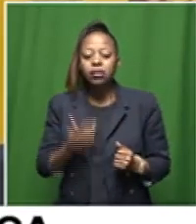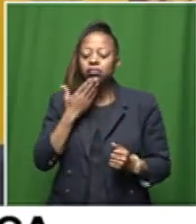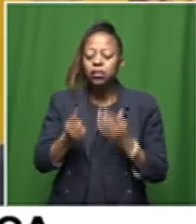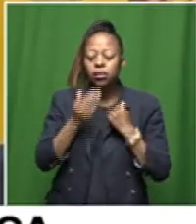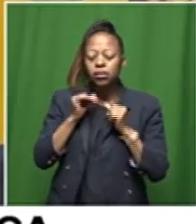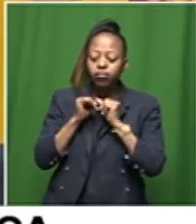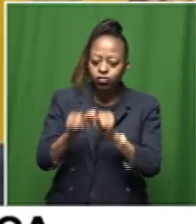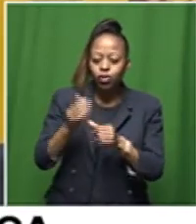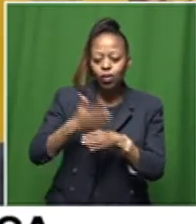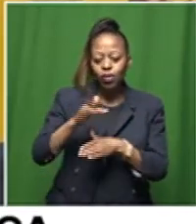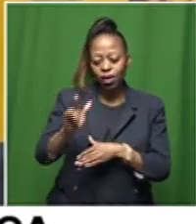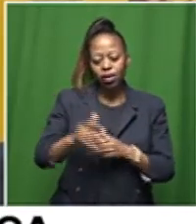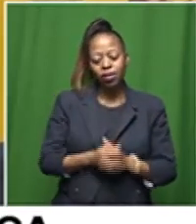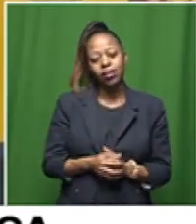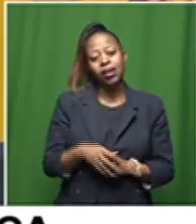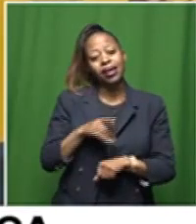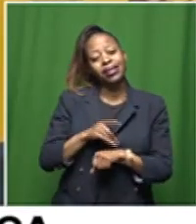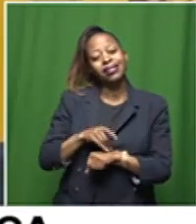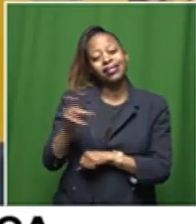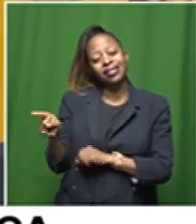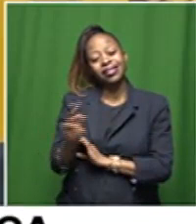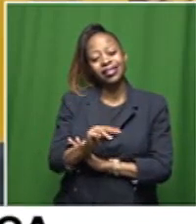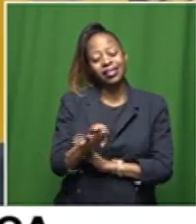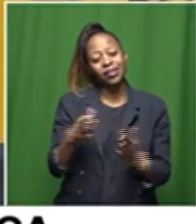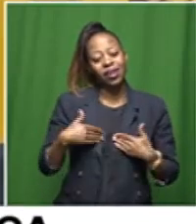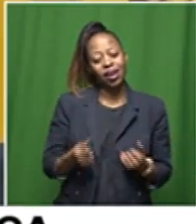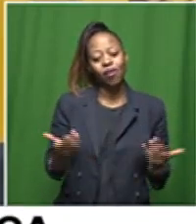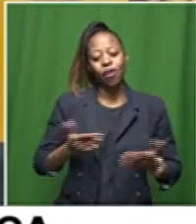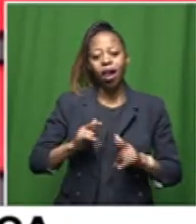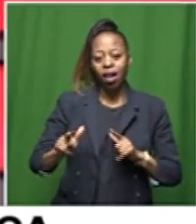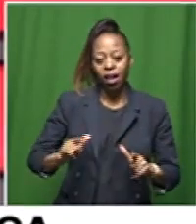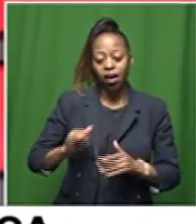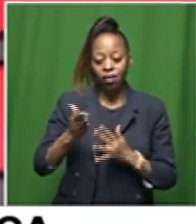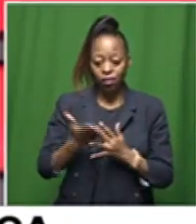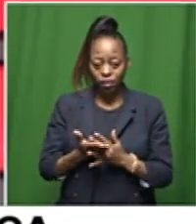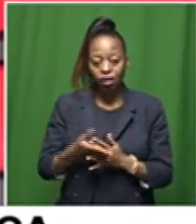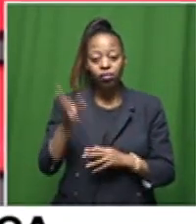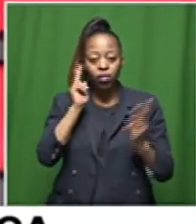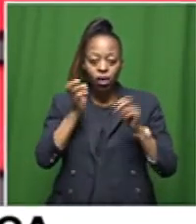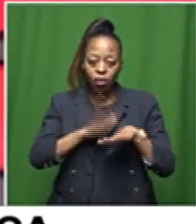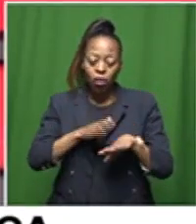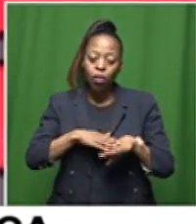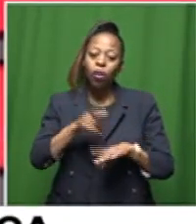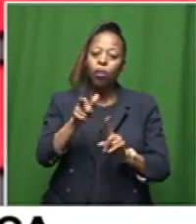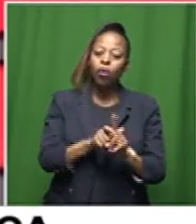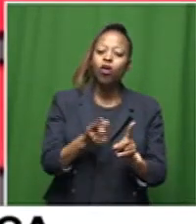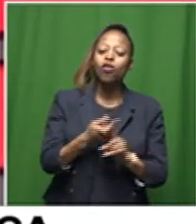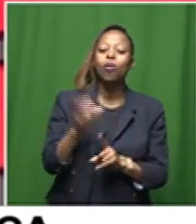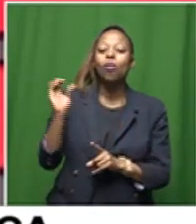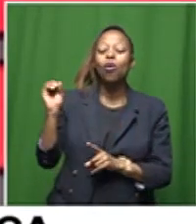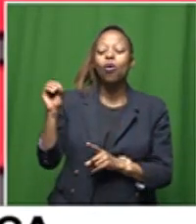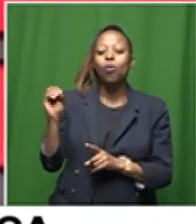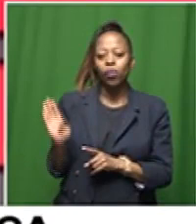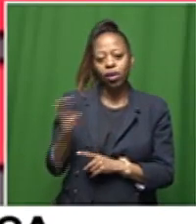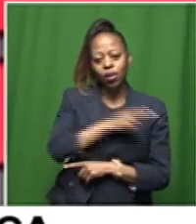all the hard work that you have. That was Dr. Phophi Ramathuba, the MEC for Health in Limpopo. After the break, we'll listen to patients from Pelenomi Hospital in